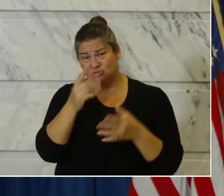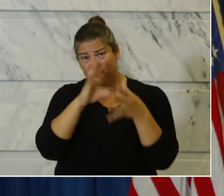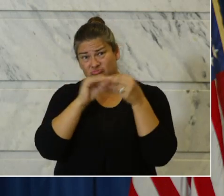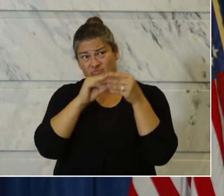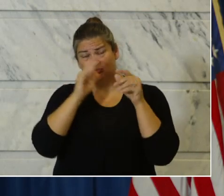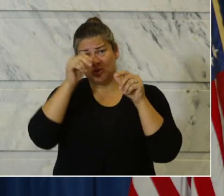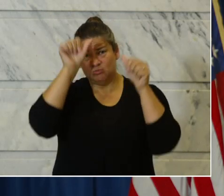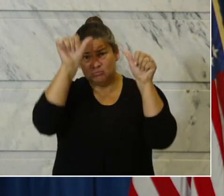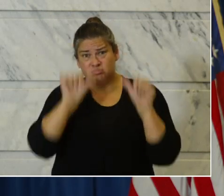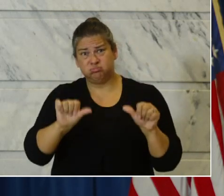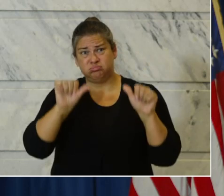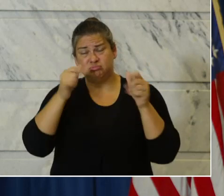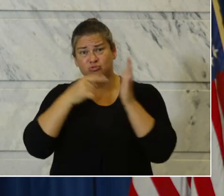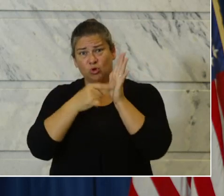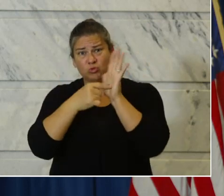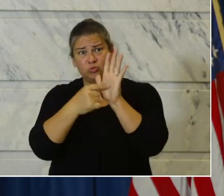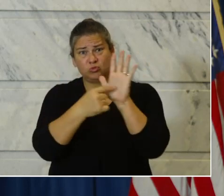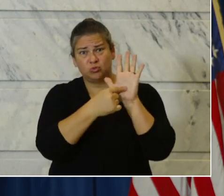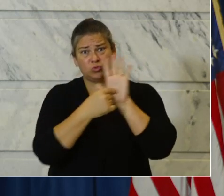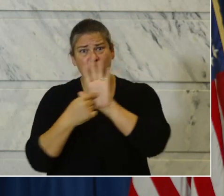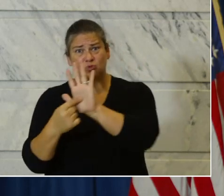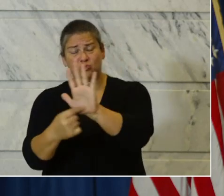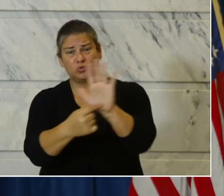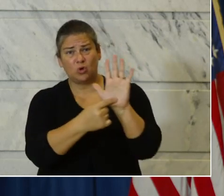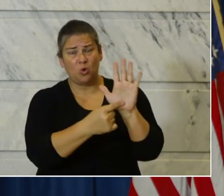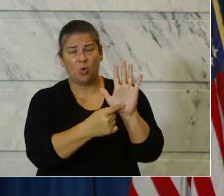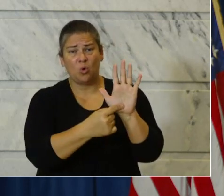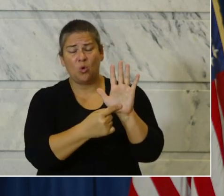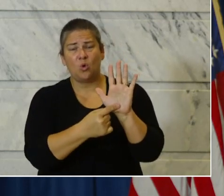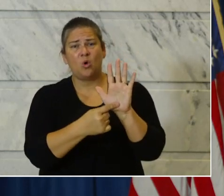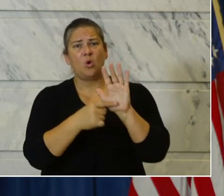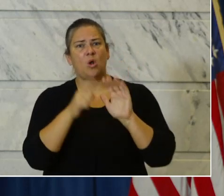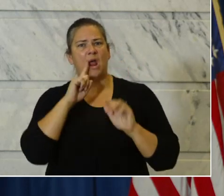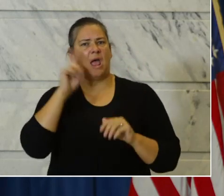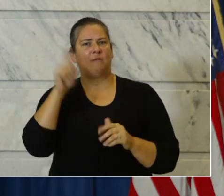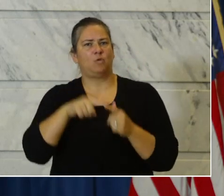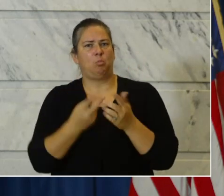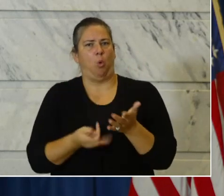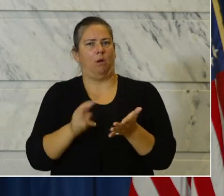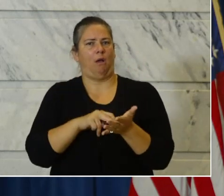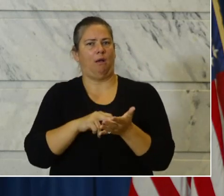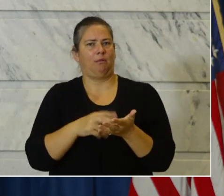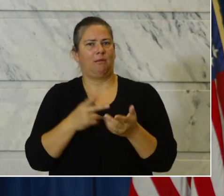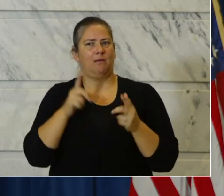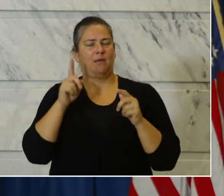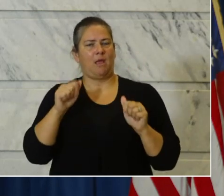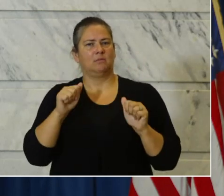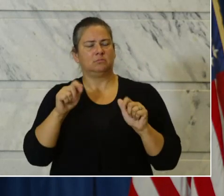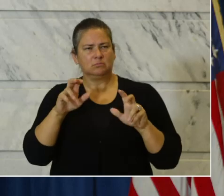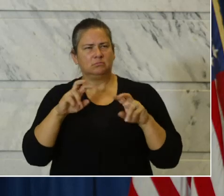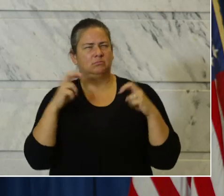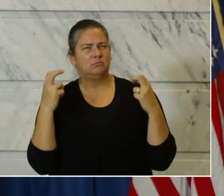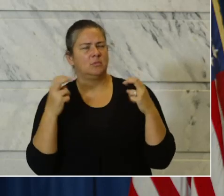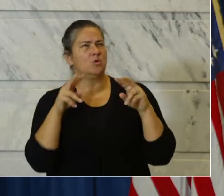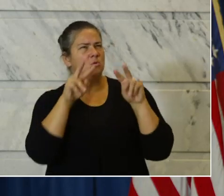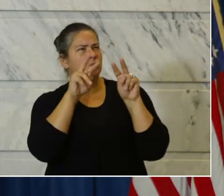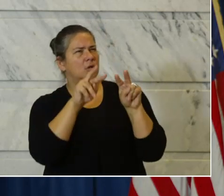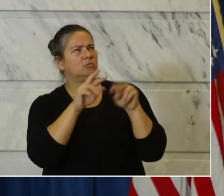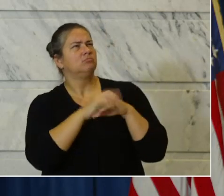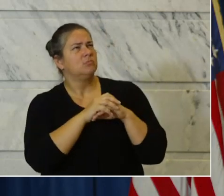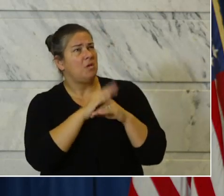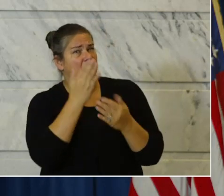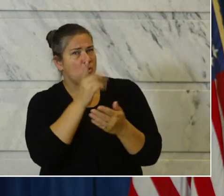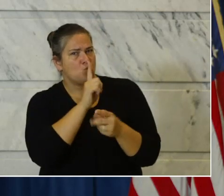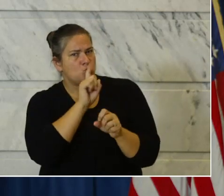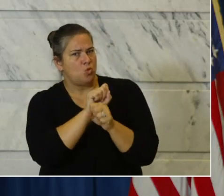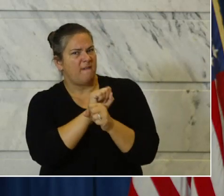for a boycott wouldn't have happened yet, because I think everybody would be sitting down and would be trying to process the true facts and